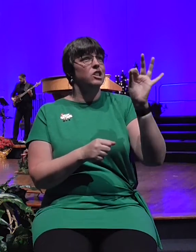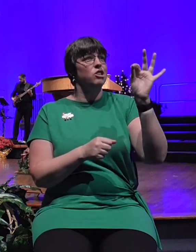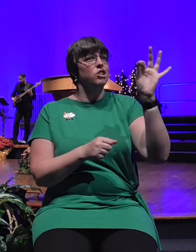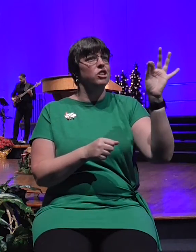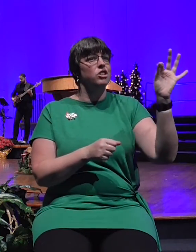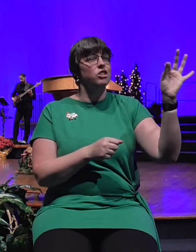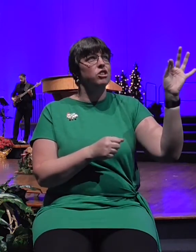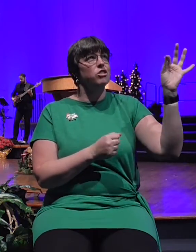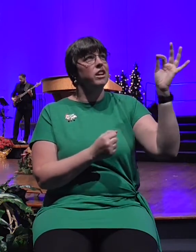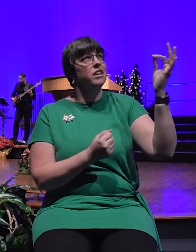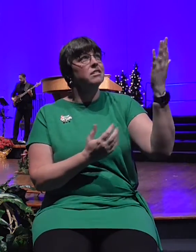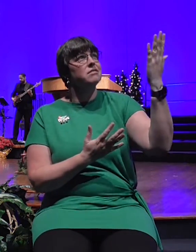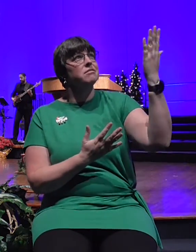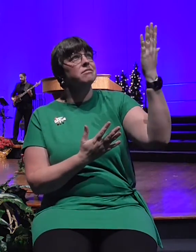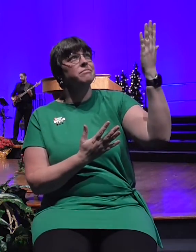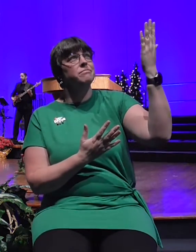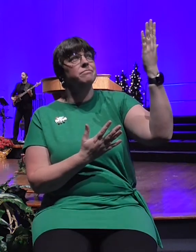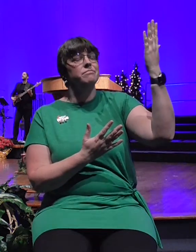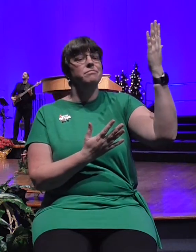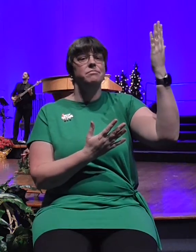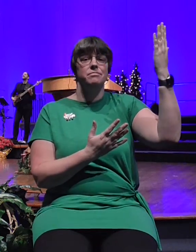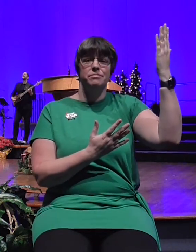Spirit,